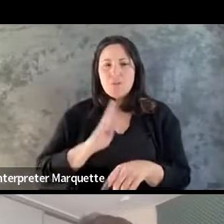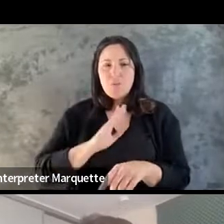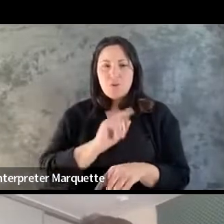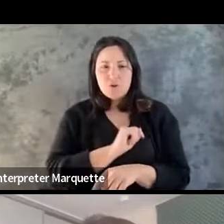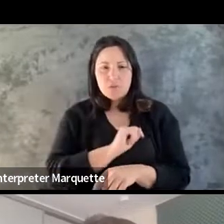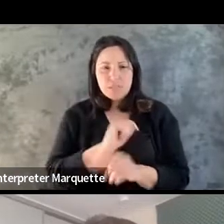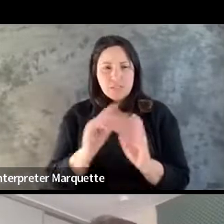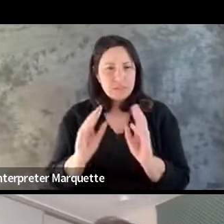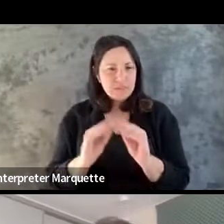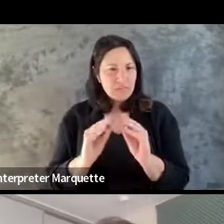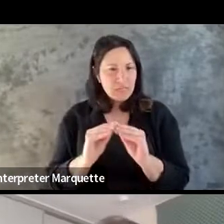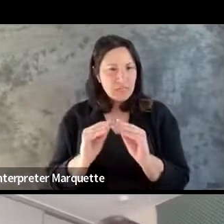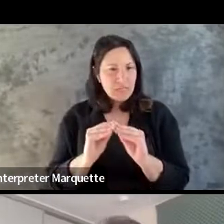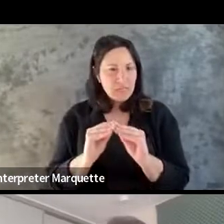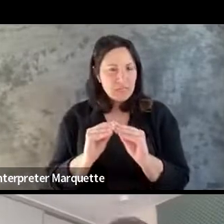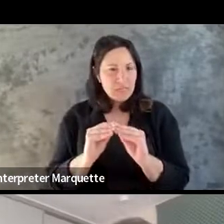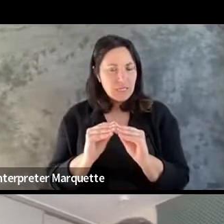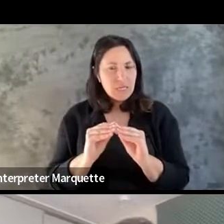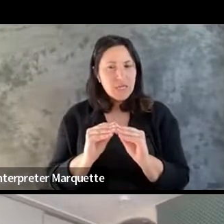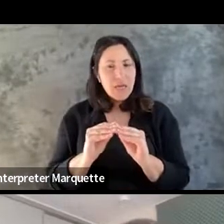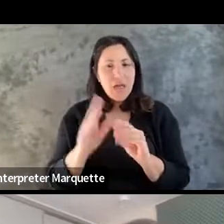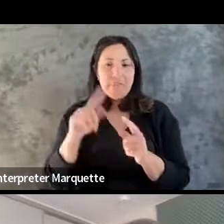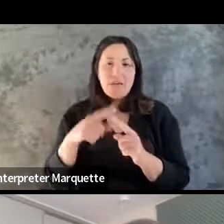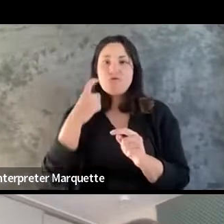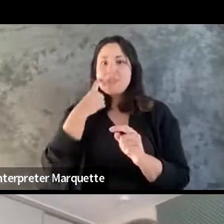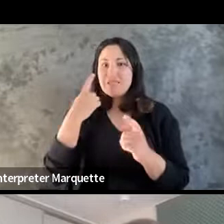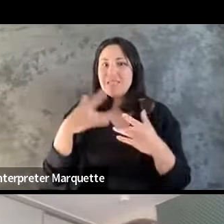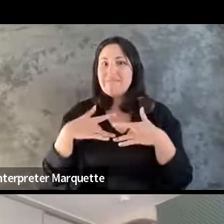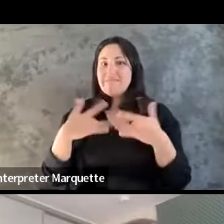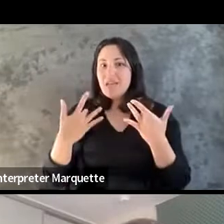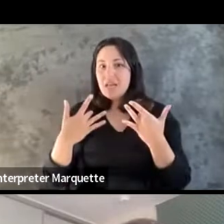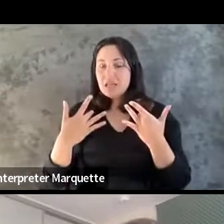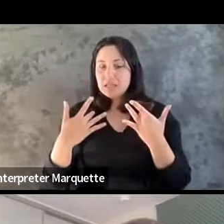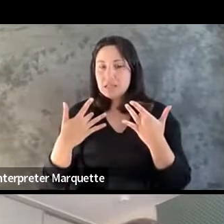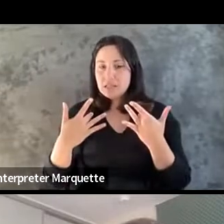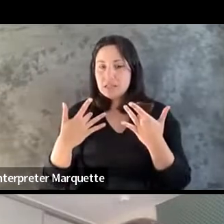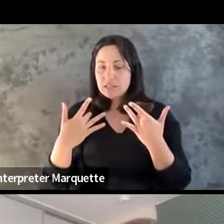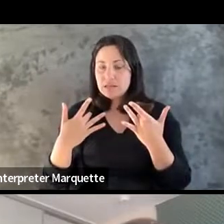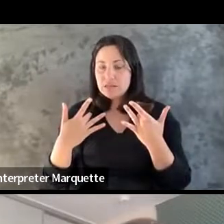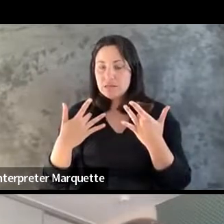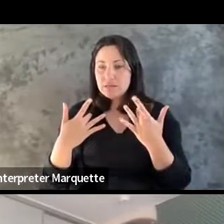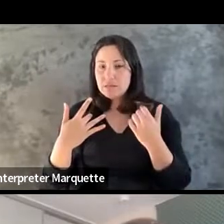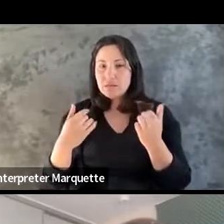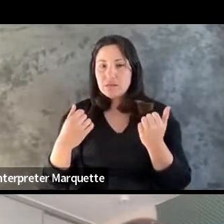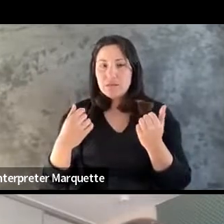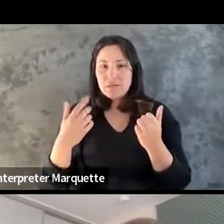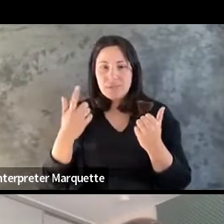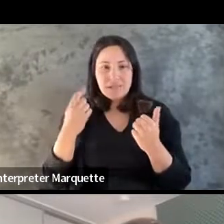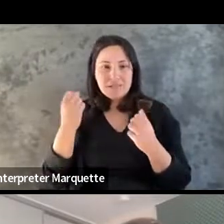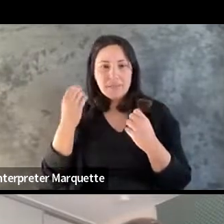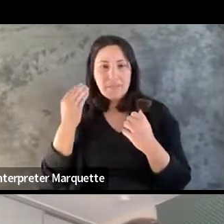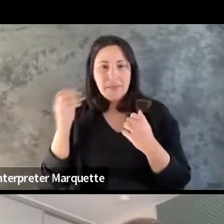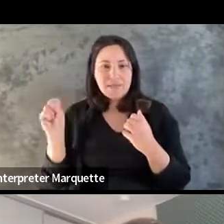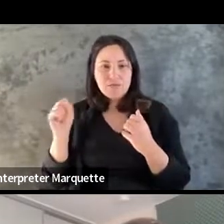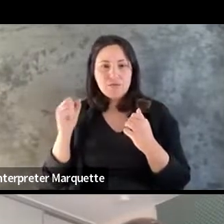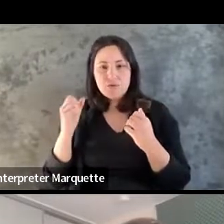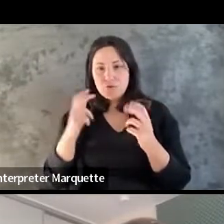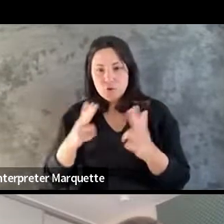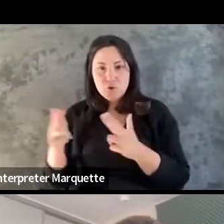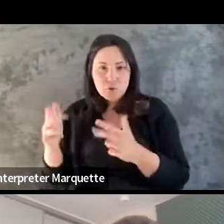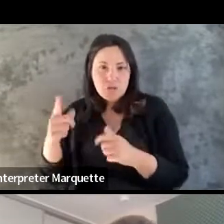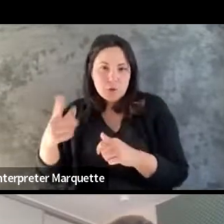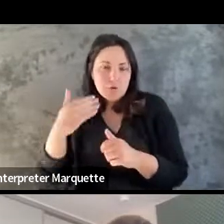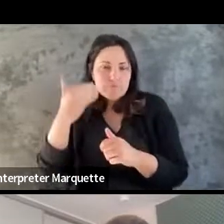meeting. And I think that given recent events, it's particularly, I'm sure it's prominent in your mind. At